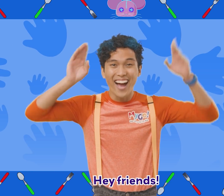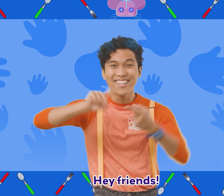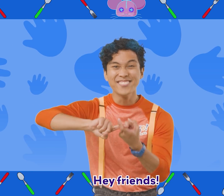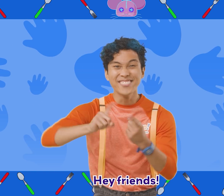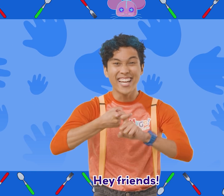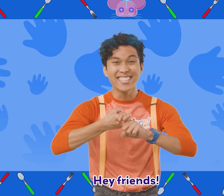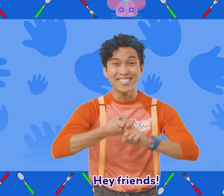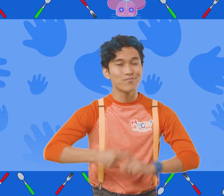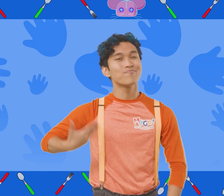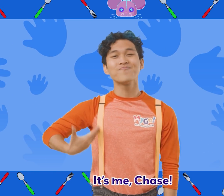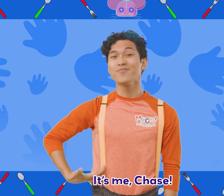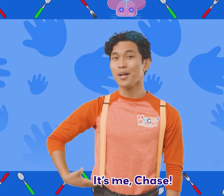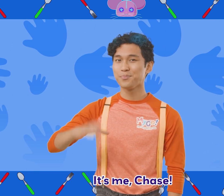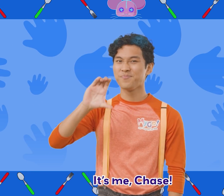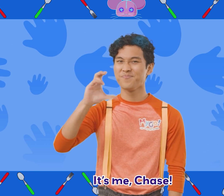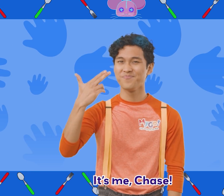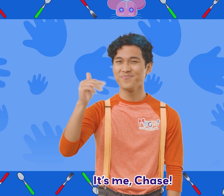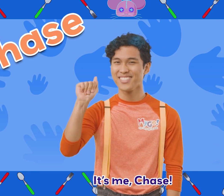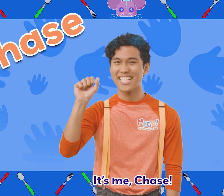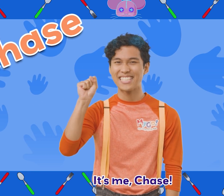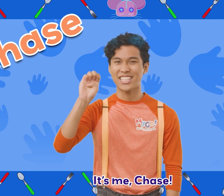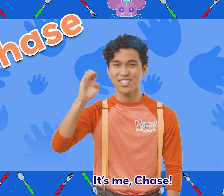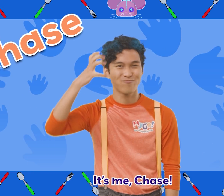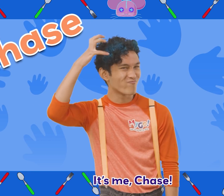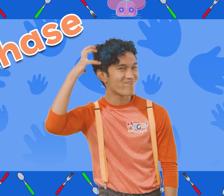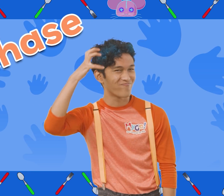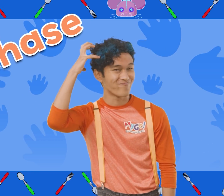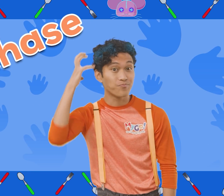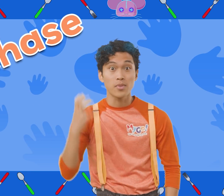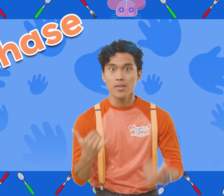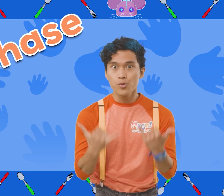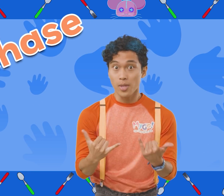Hey, friends. It's me, Chase.